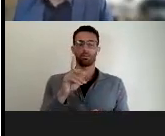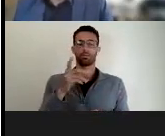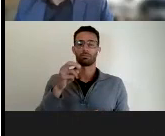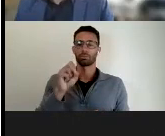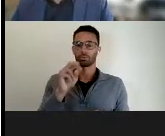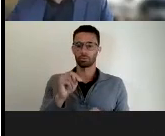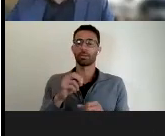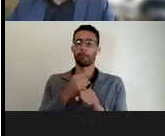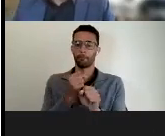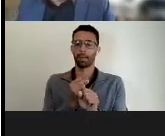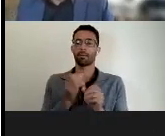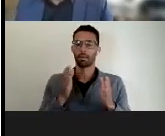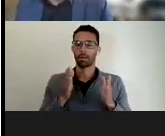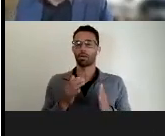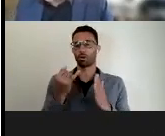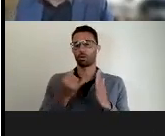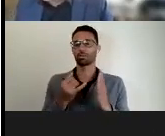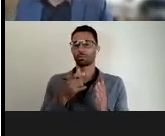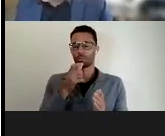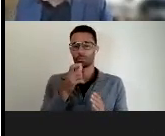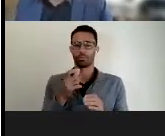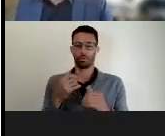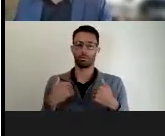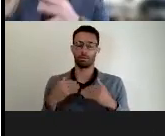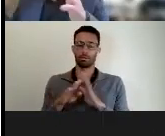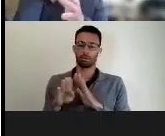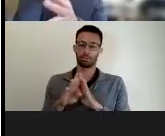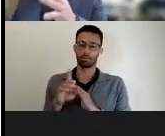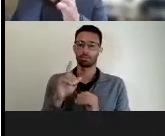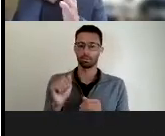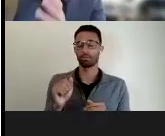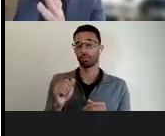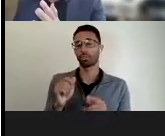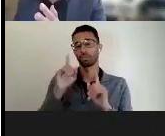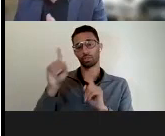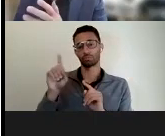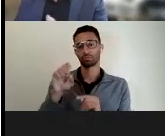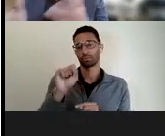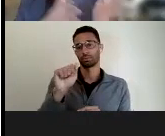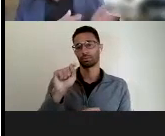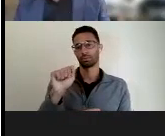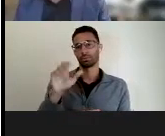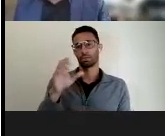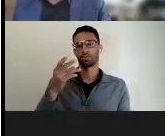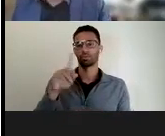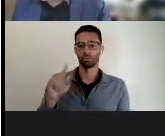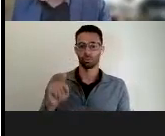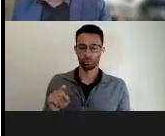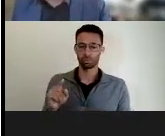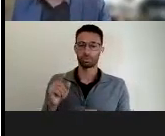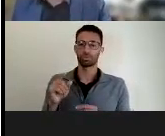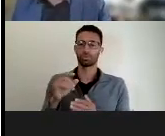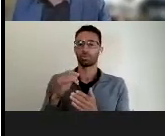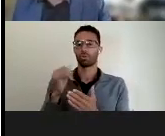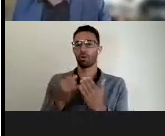She attends an art program in Santa Cruz. Her art piece, along with